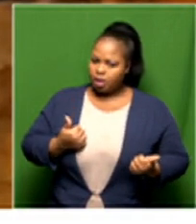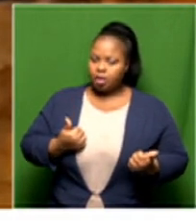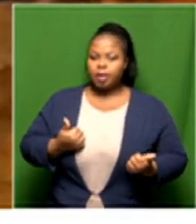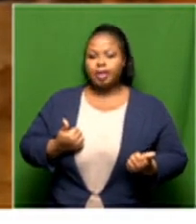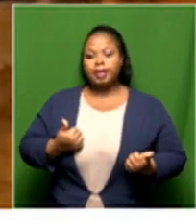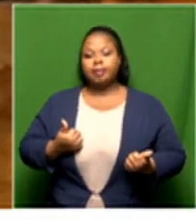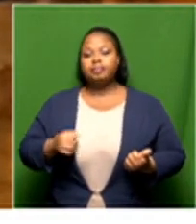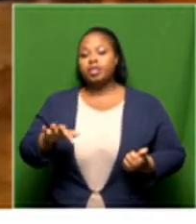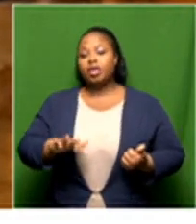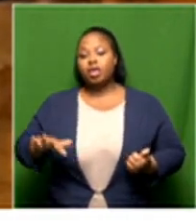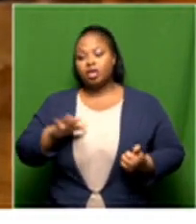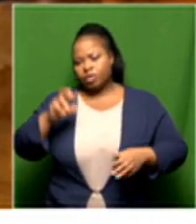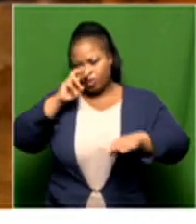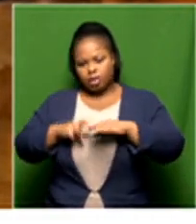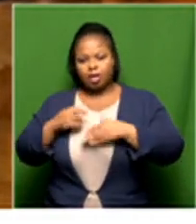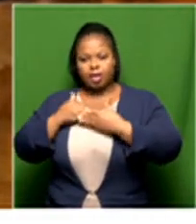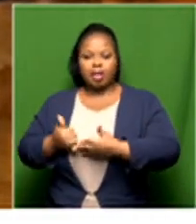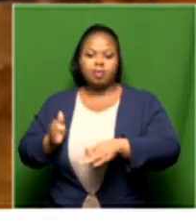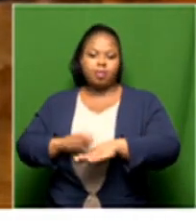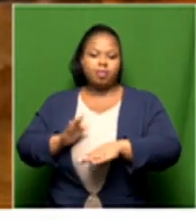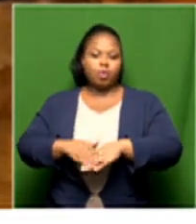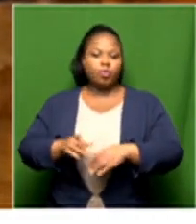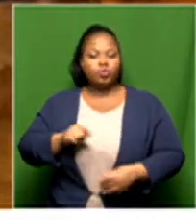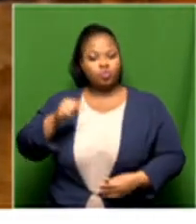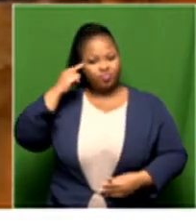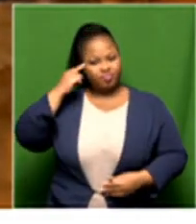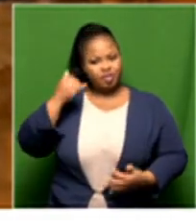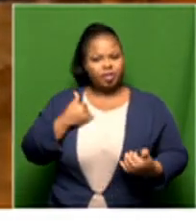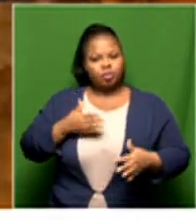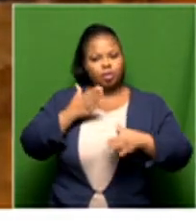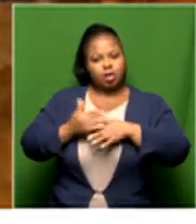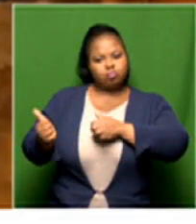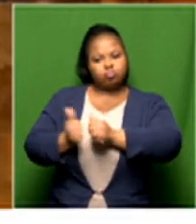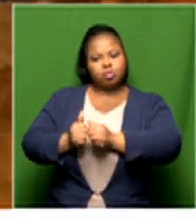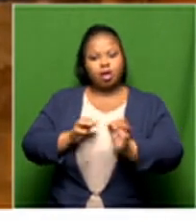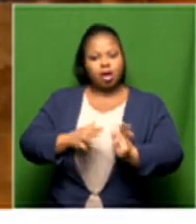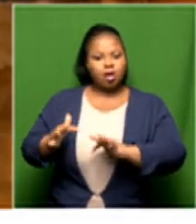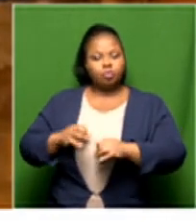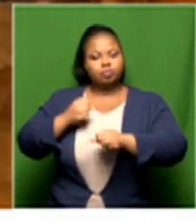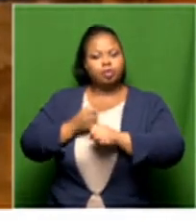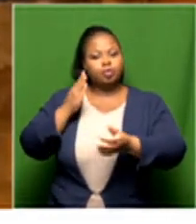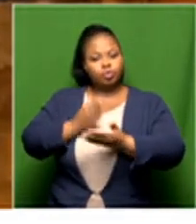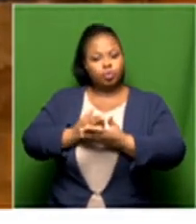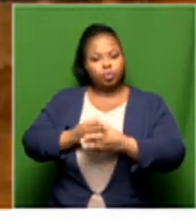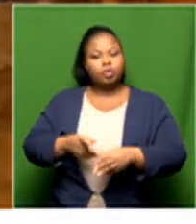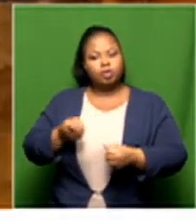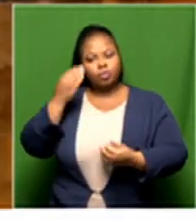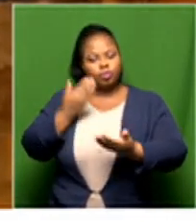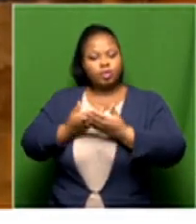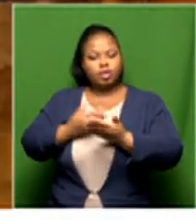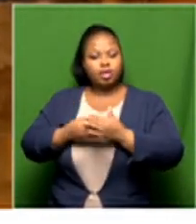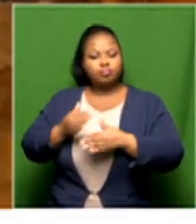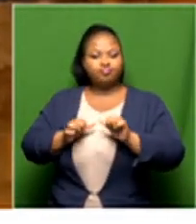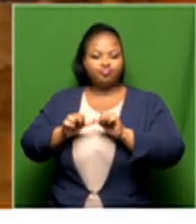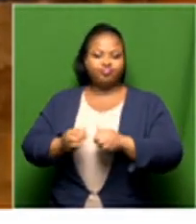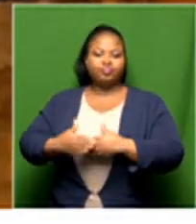is the area that needs the most assistance right now, and how can we work together and make sure that is seen through right to the end?